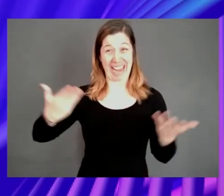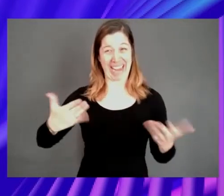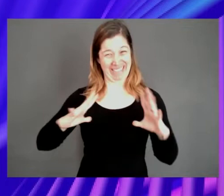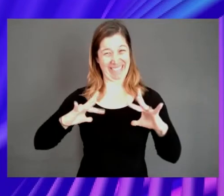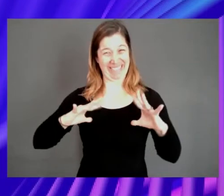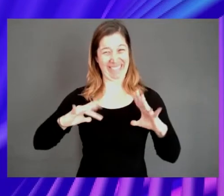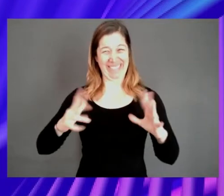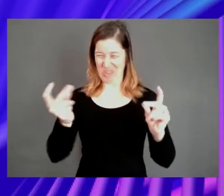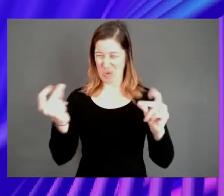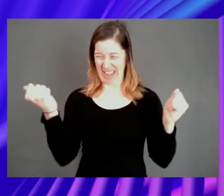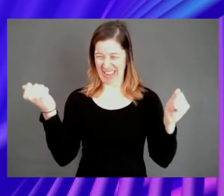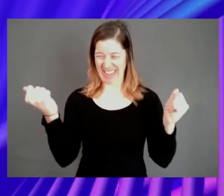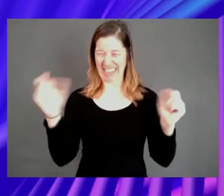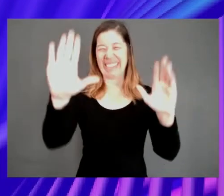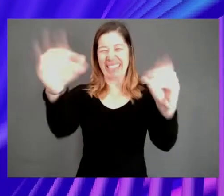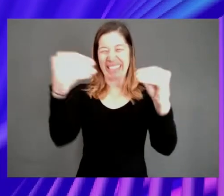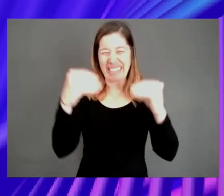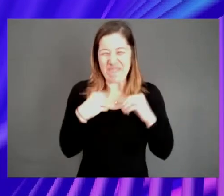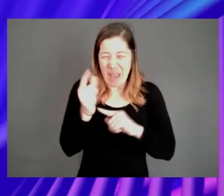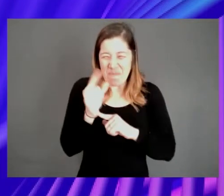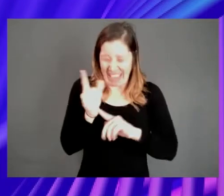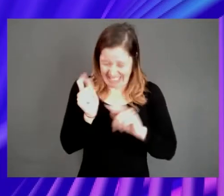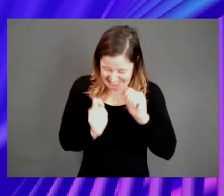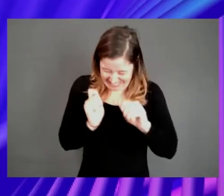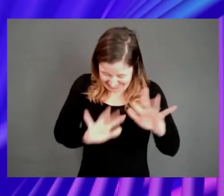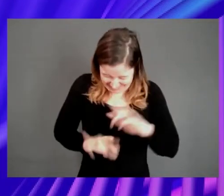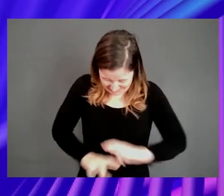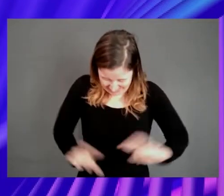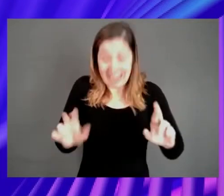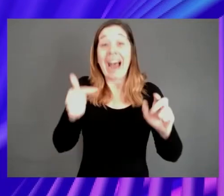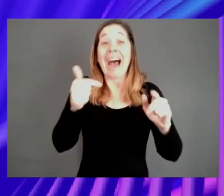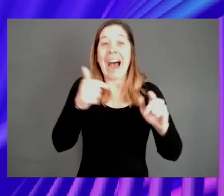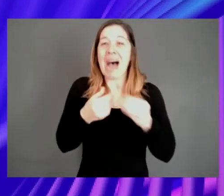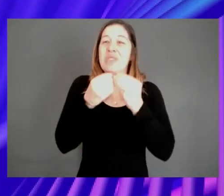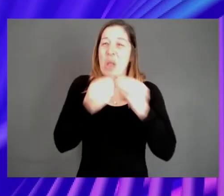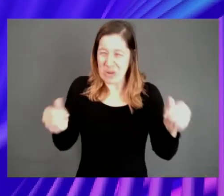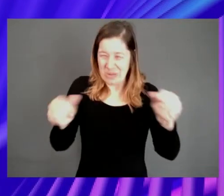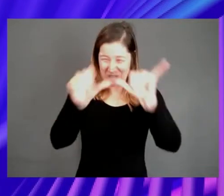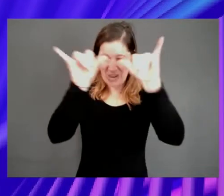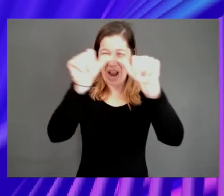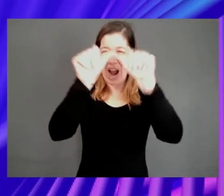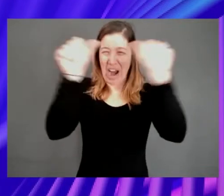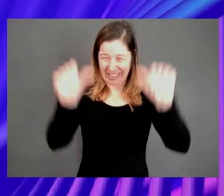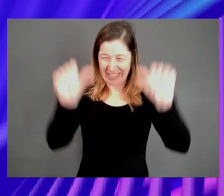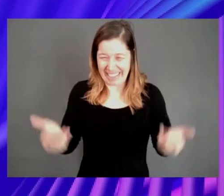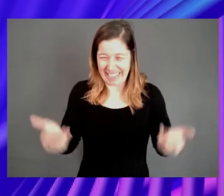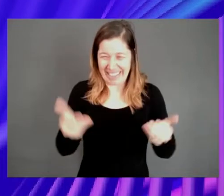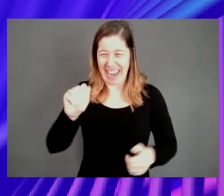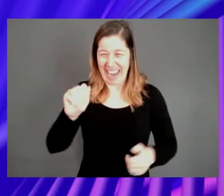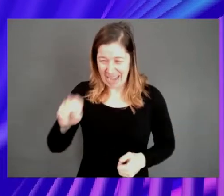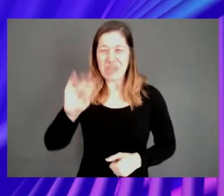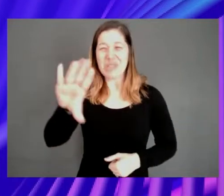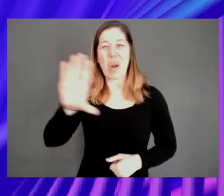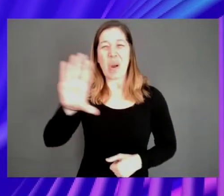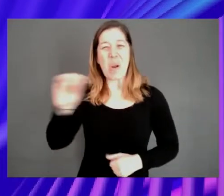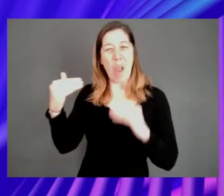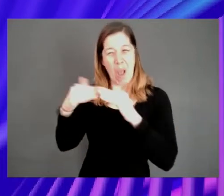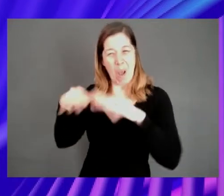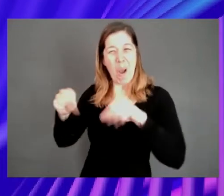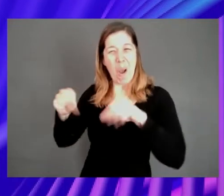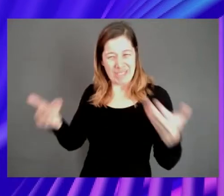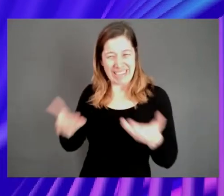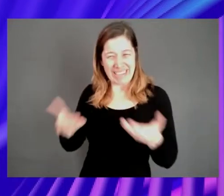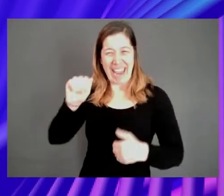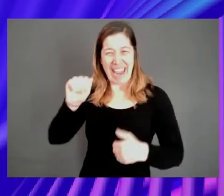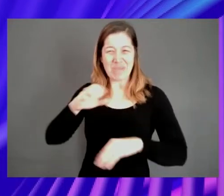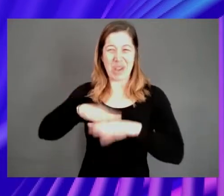So give me a minute to adjust. But yeah, I'm a solution architect here at AWS, and one of your co-hosts on AWS On Air will be with you these